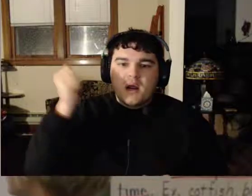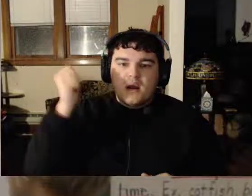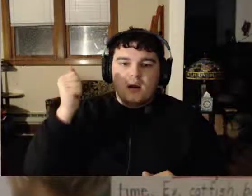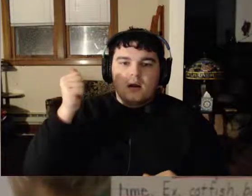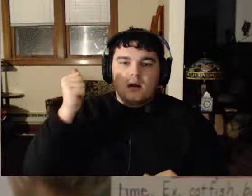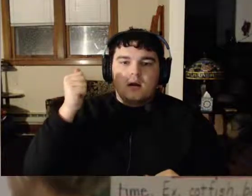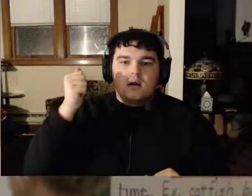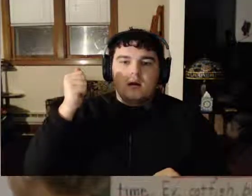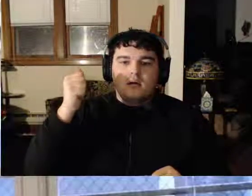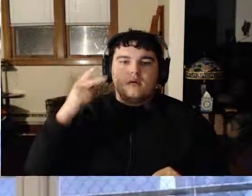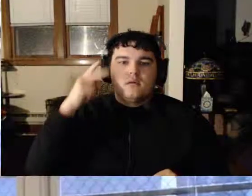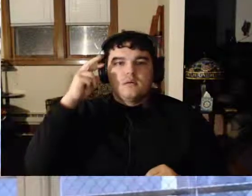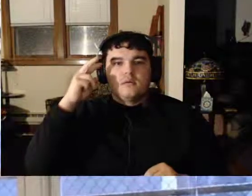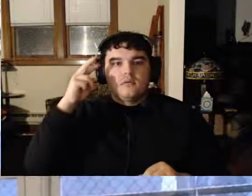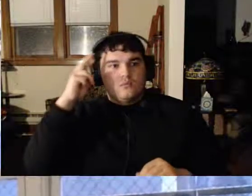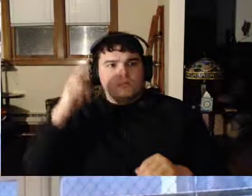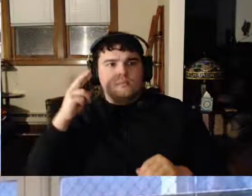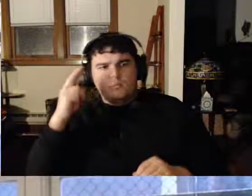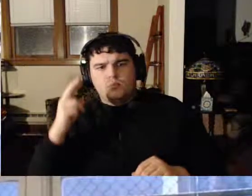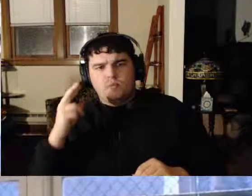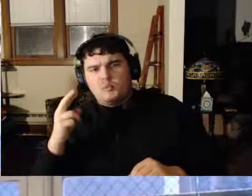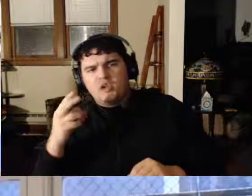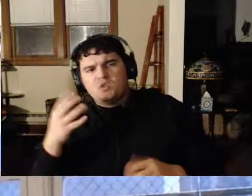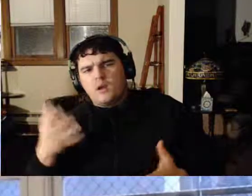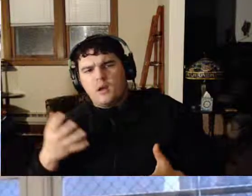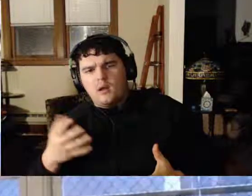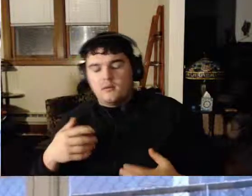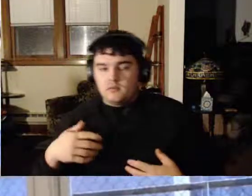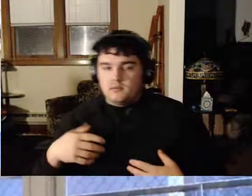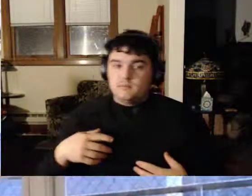What else is your purpose? When he